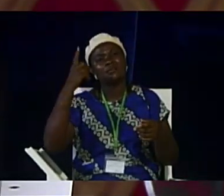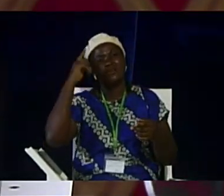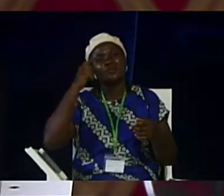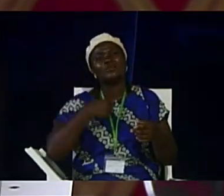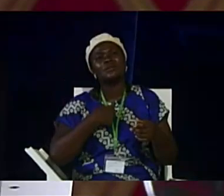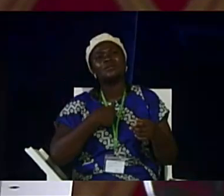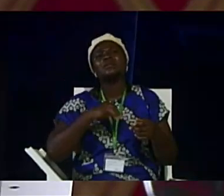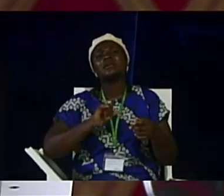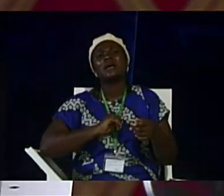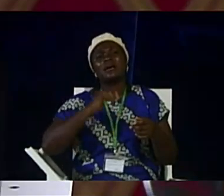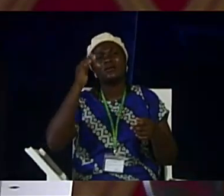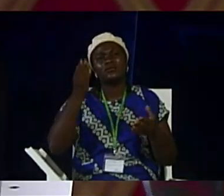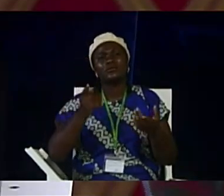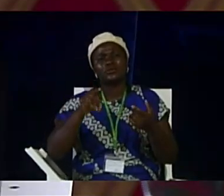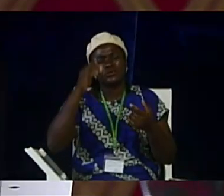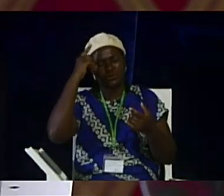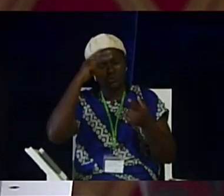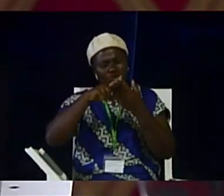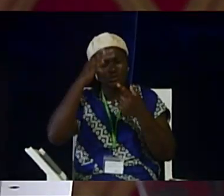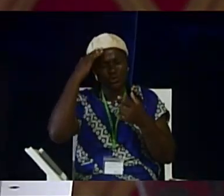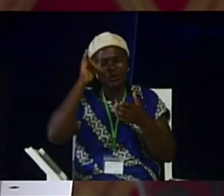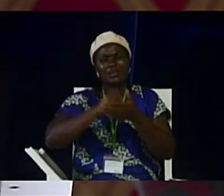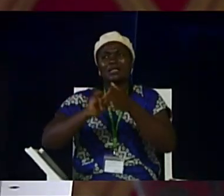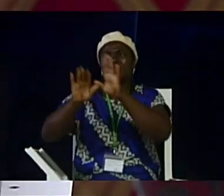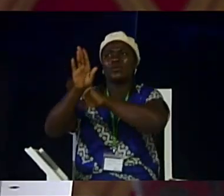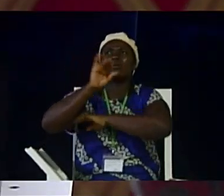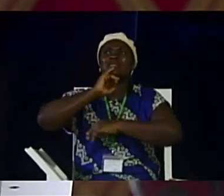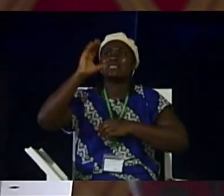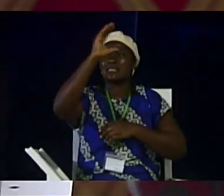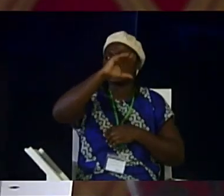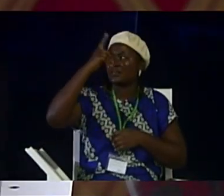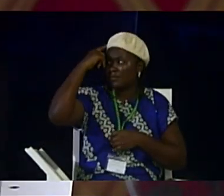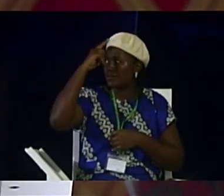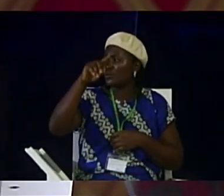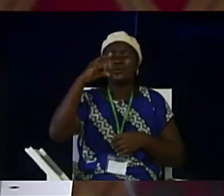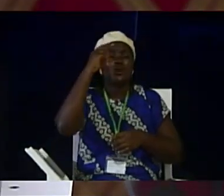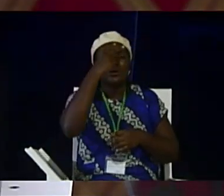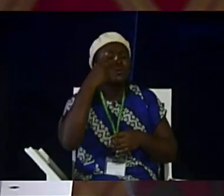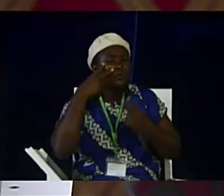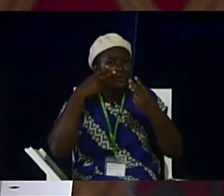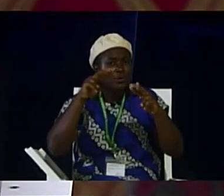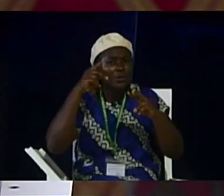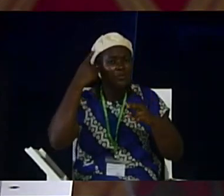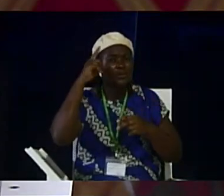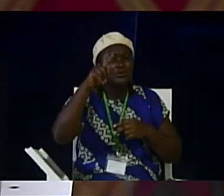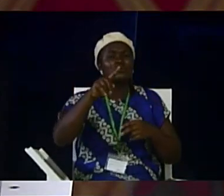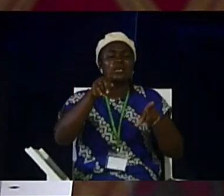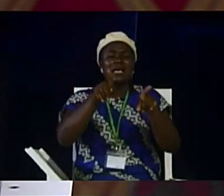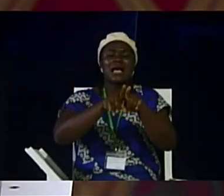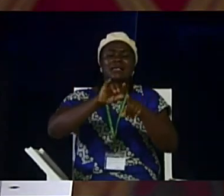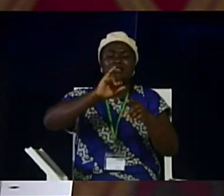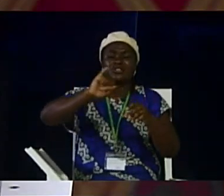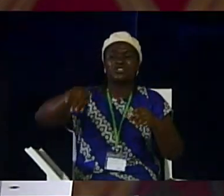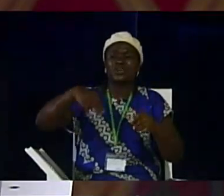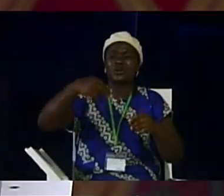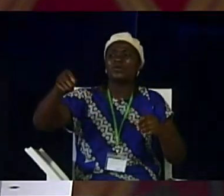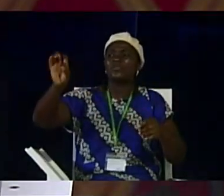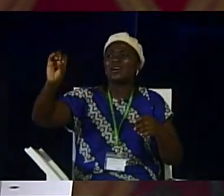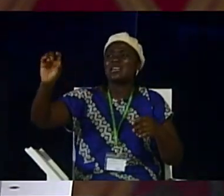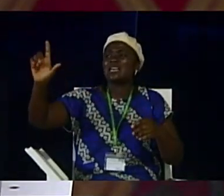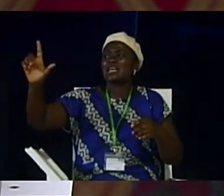is seeking for you, searching for you, looking for you. As Jehovah El Shaddai,